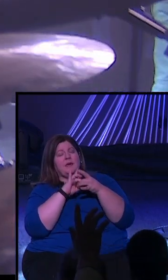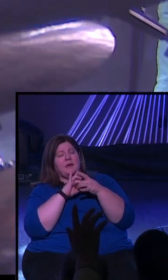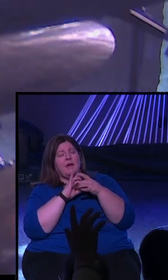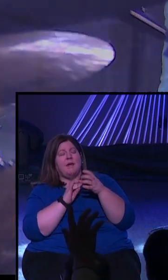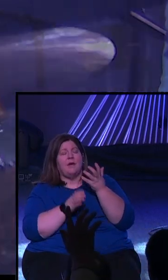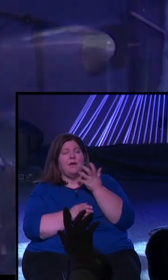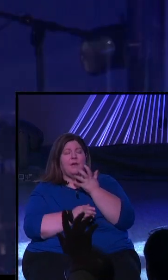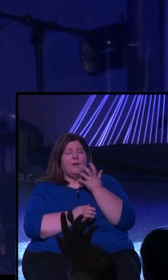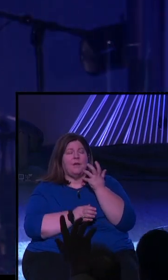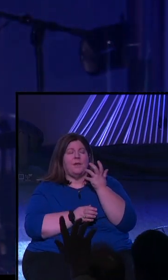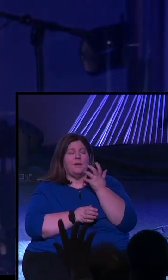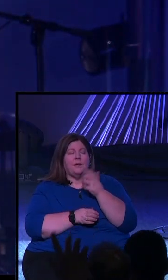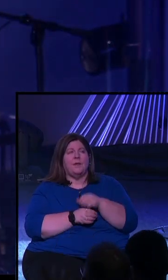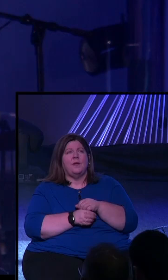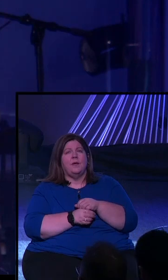me. Oh,